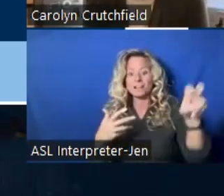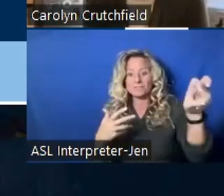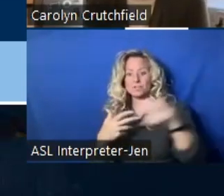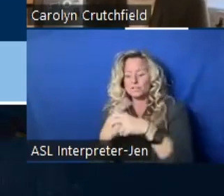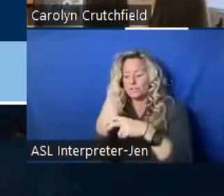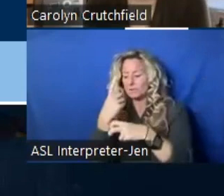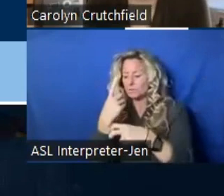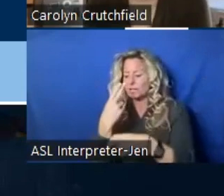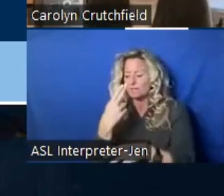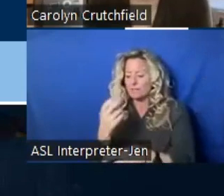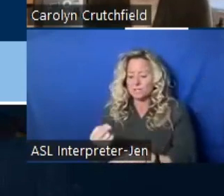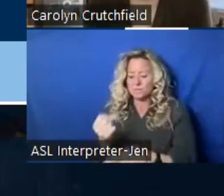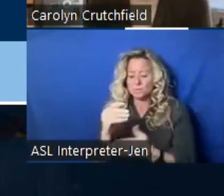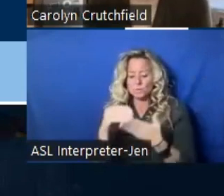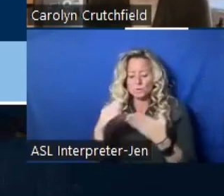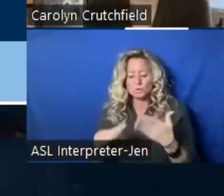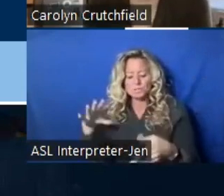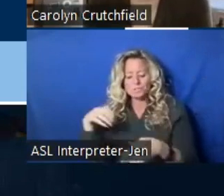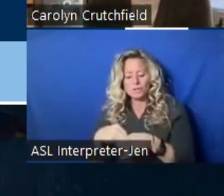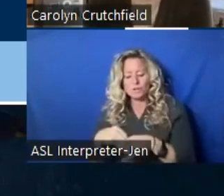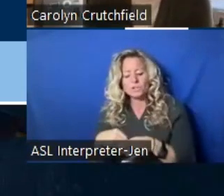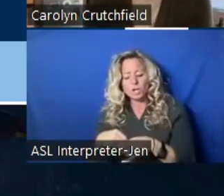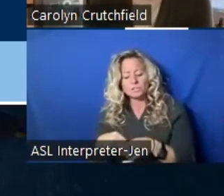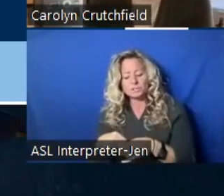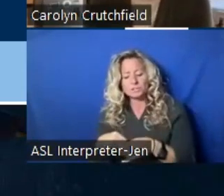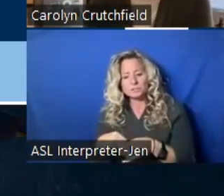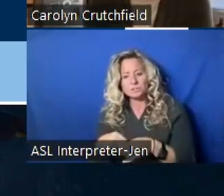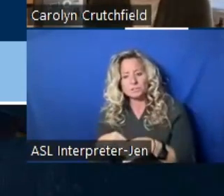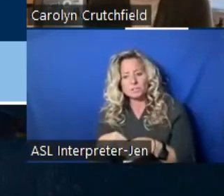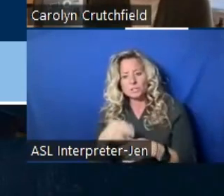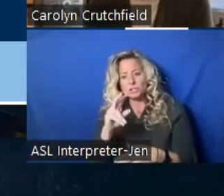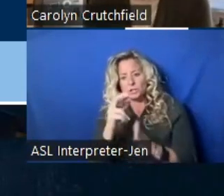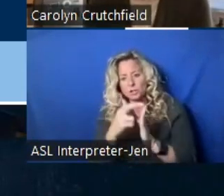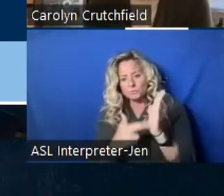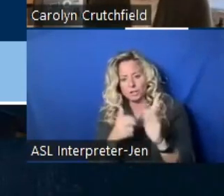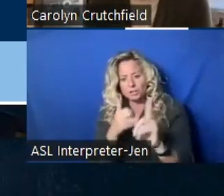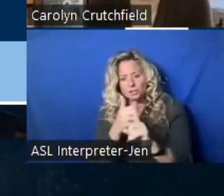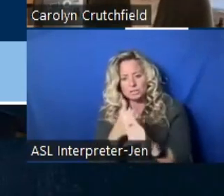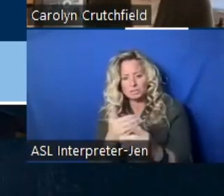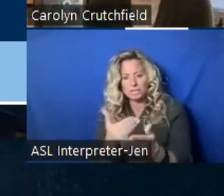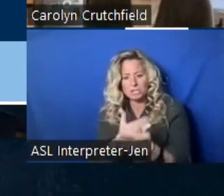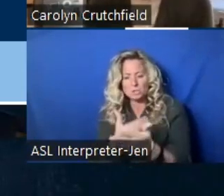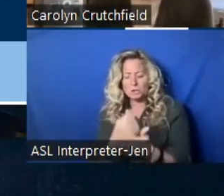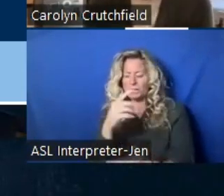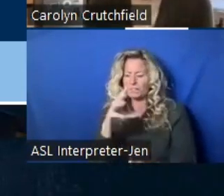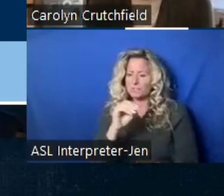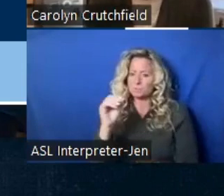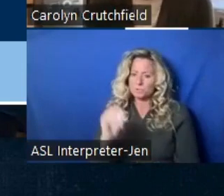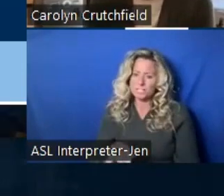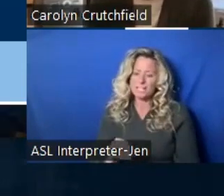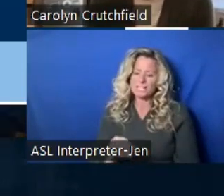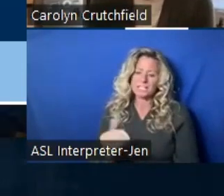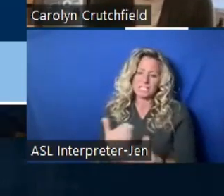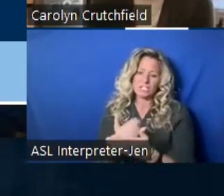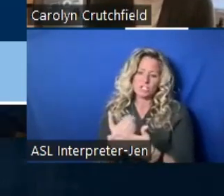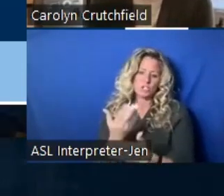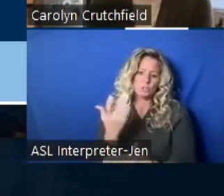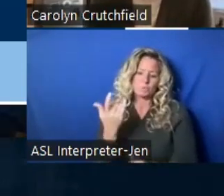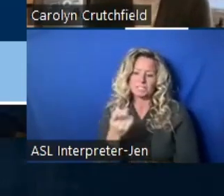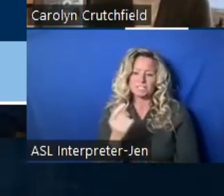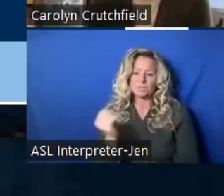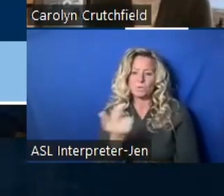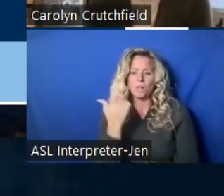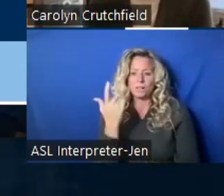one high school student this year that's on our roster that's new. But we did I think 50% of our roster is brand new. They're